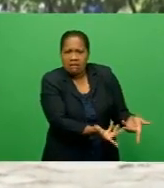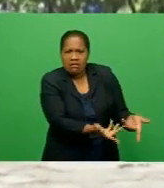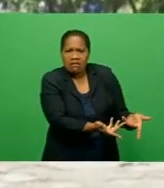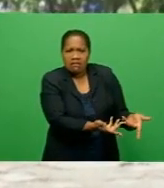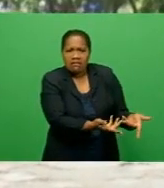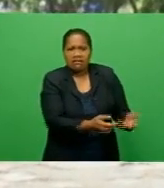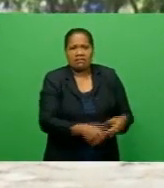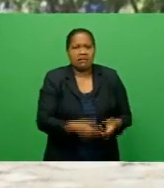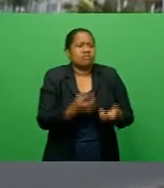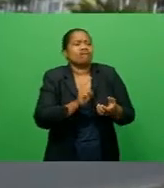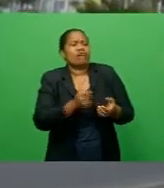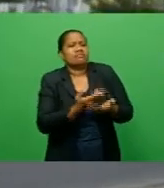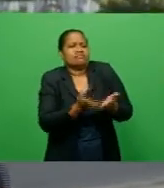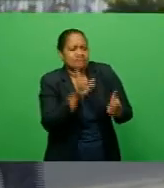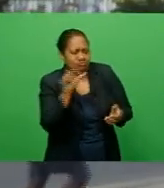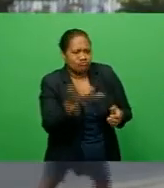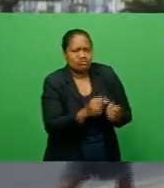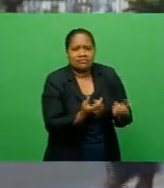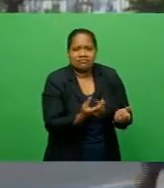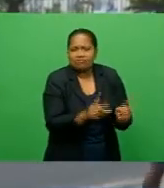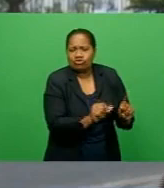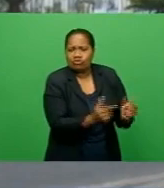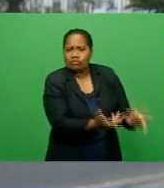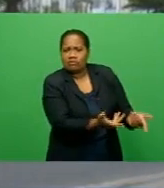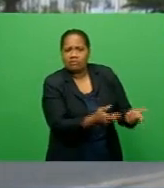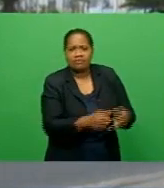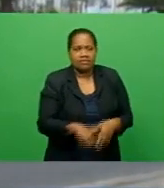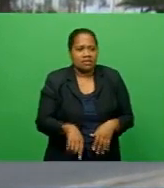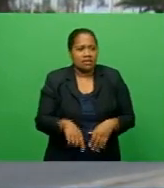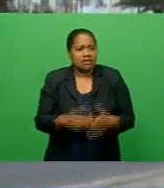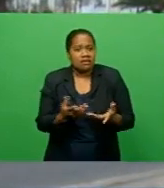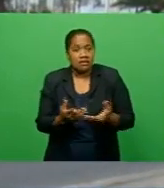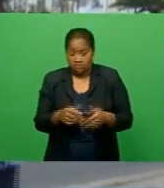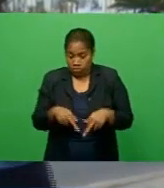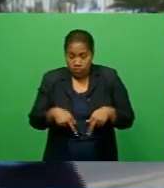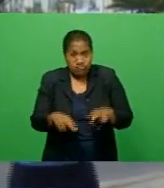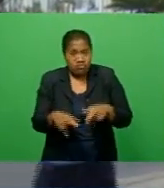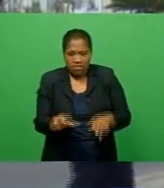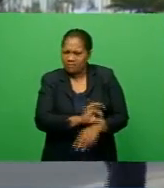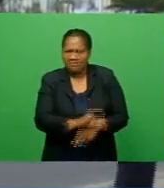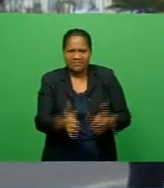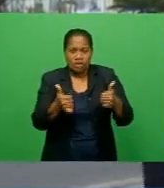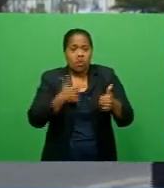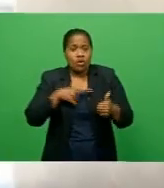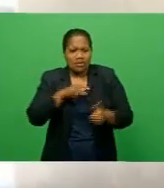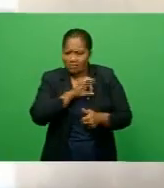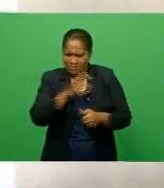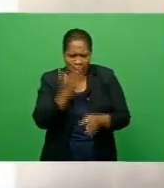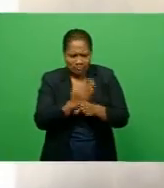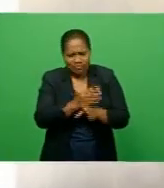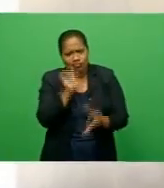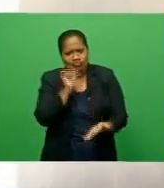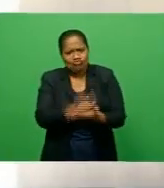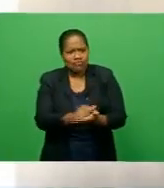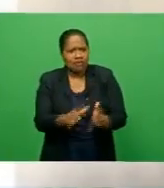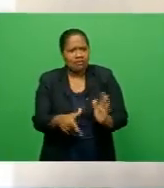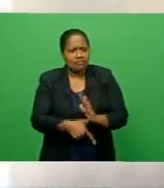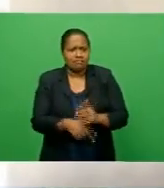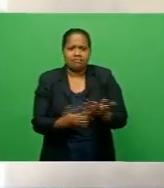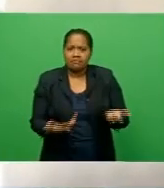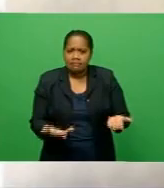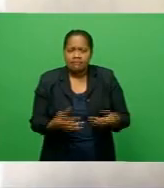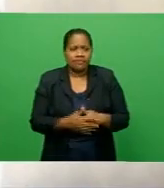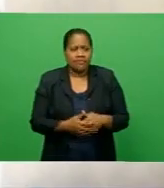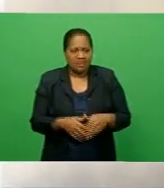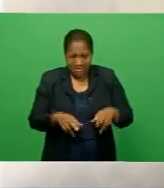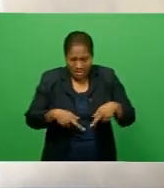conditions they're supposed to do the road work. The quality of the road is not good because they don't work at the right time. The condition of the road is